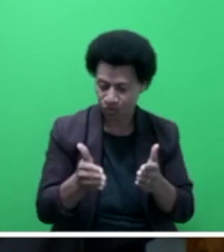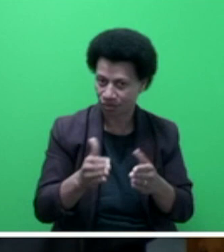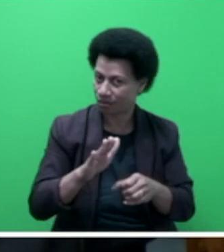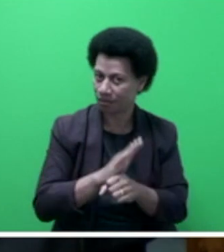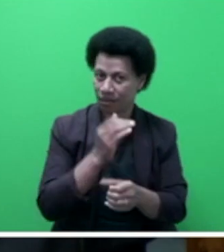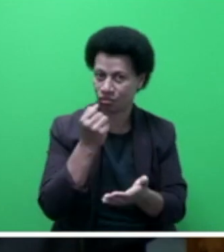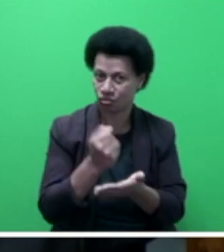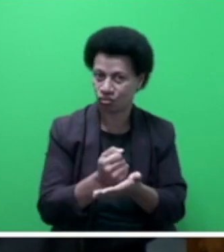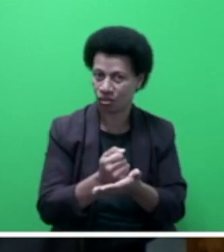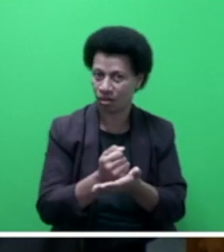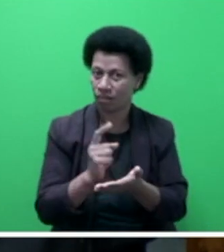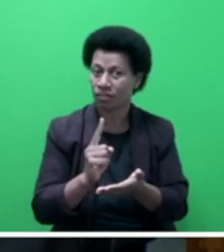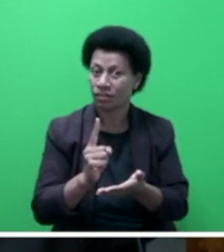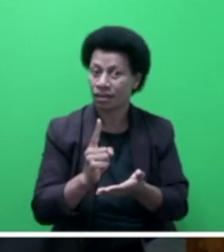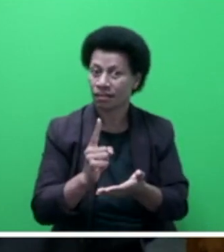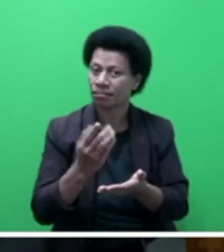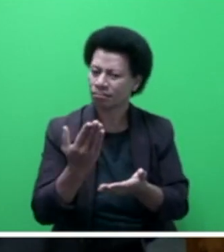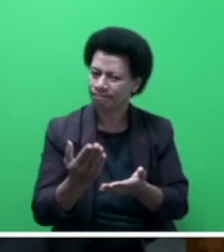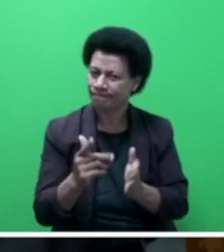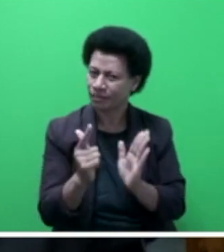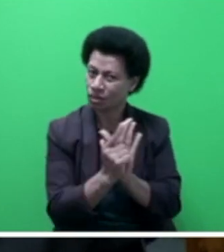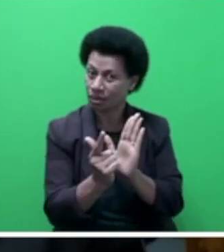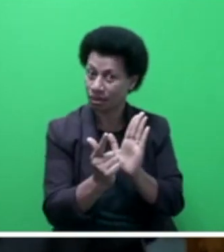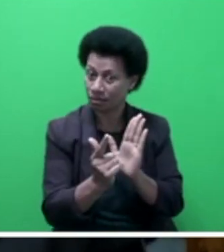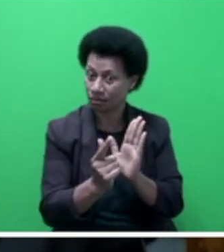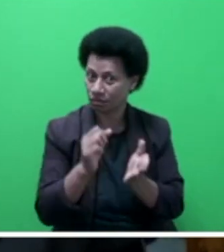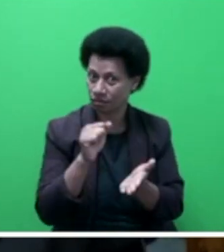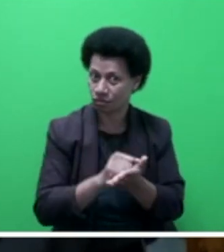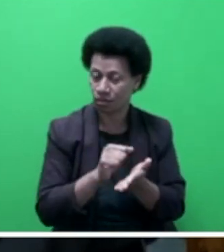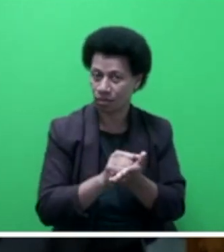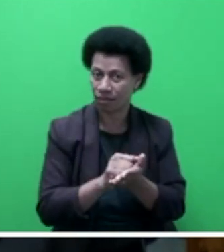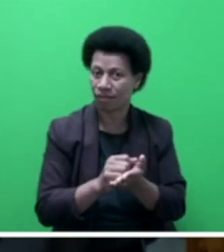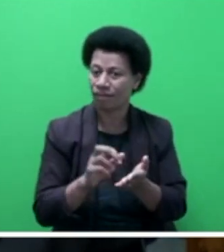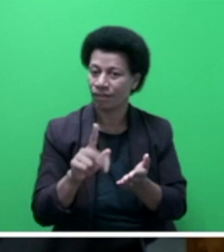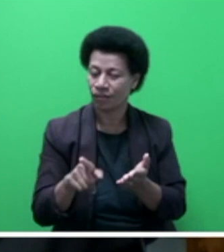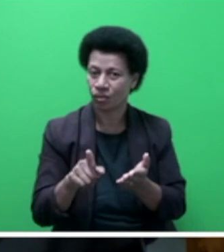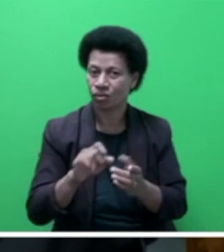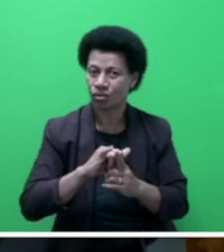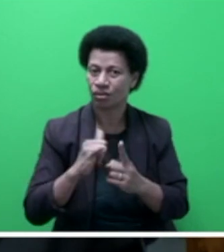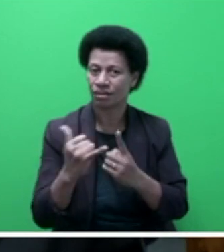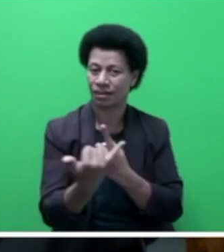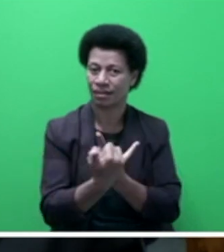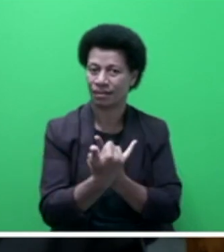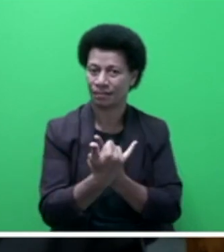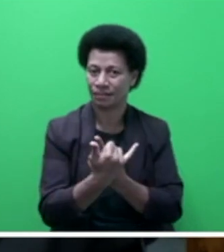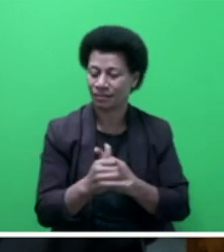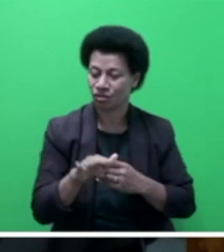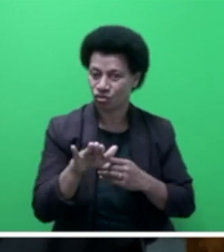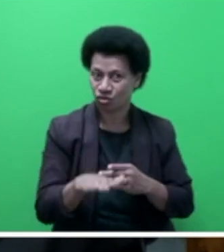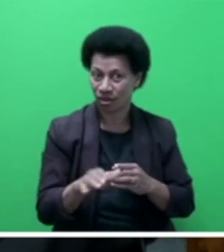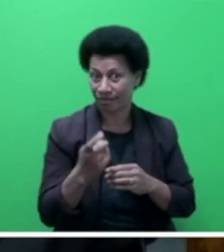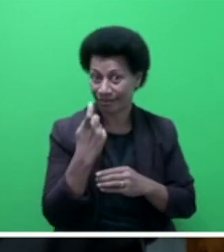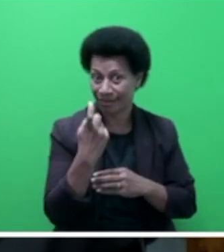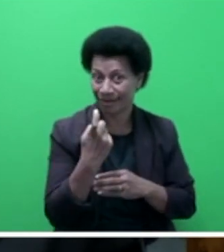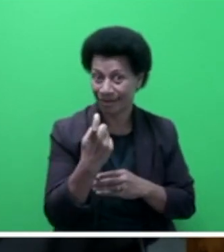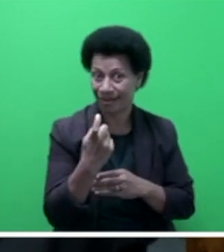that solid and positive legal foundations are in place for vulnerable groups in our society. The Child Care and Protection Bill will aim